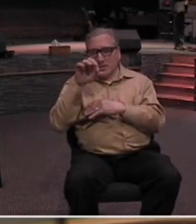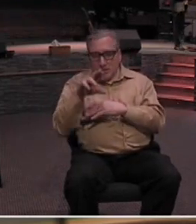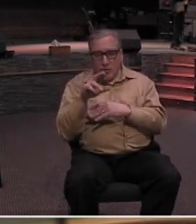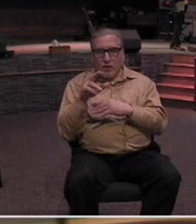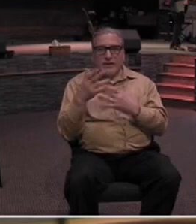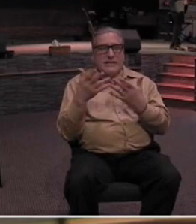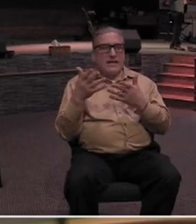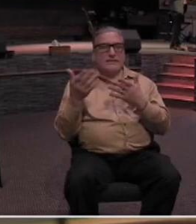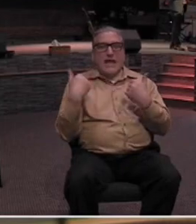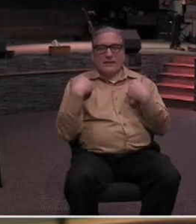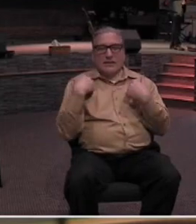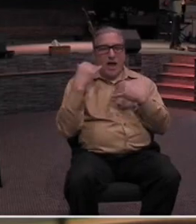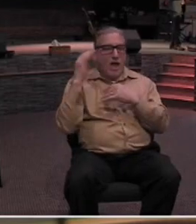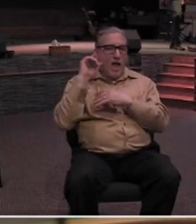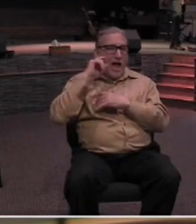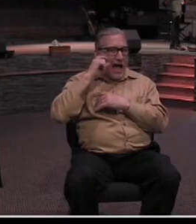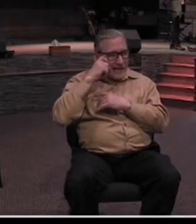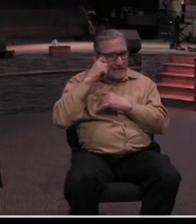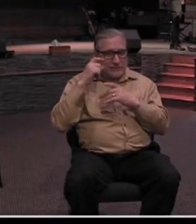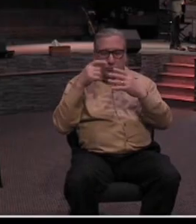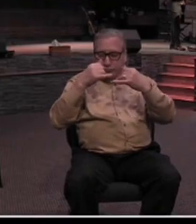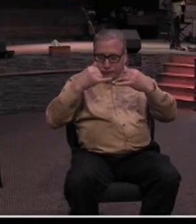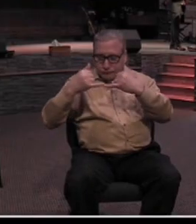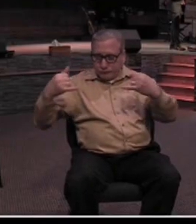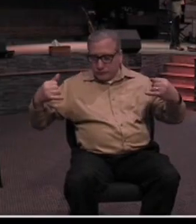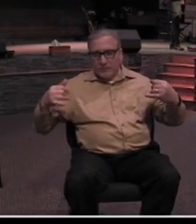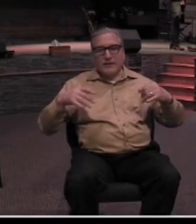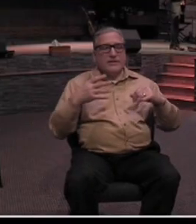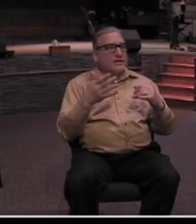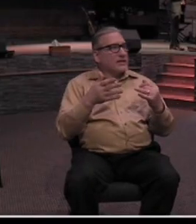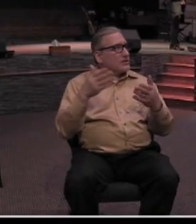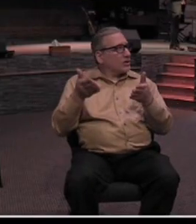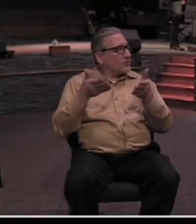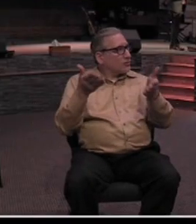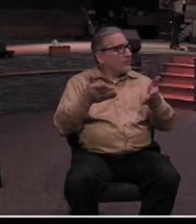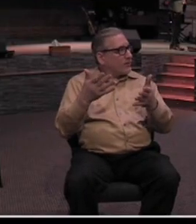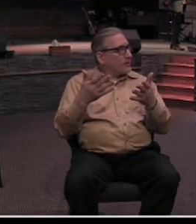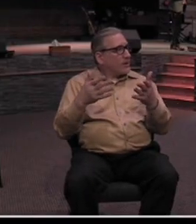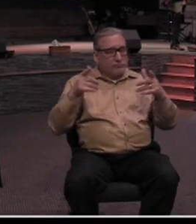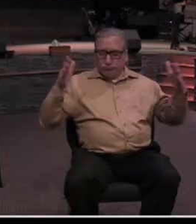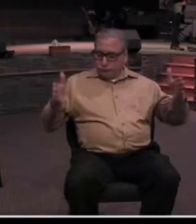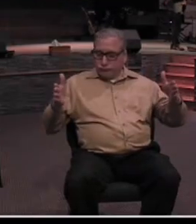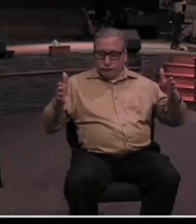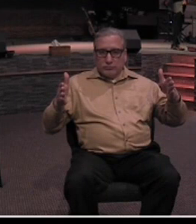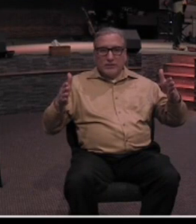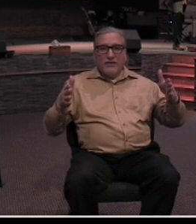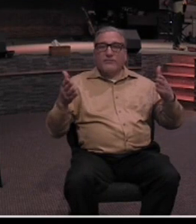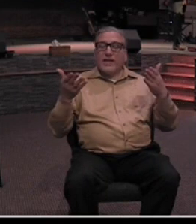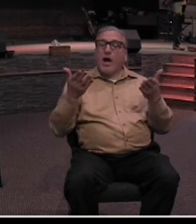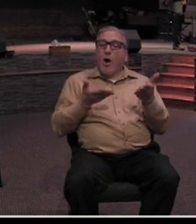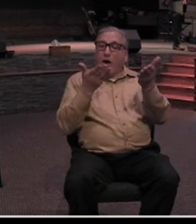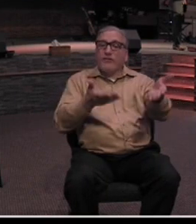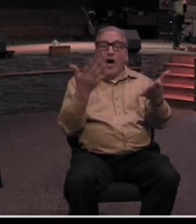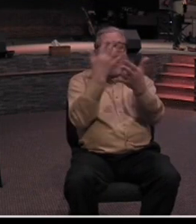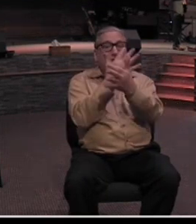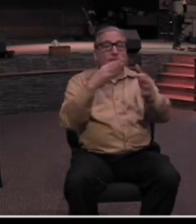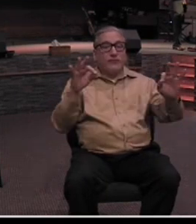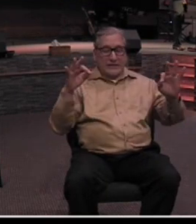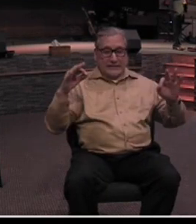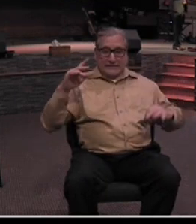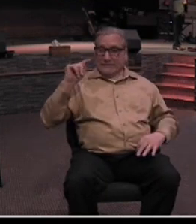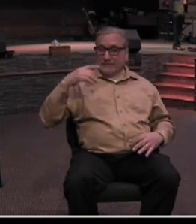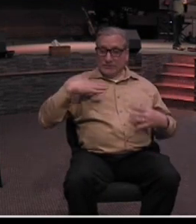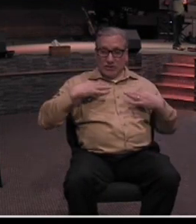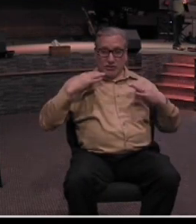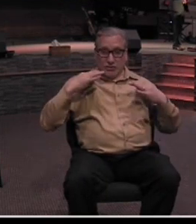on a 15-inch French loaf. They offer a free T-shirt to anyone who is brave enough to eat it